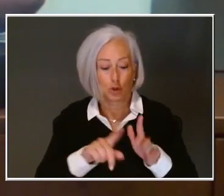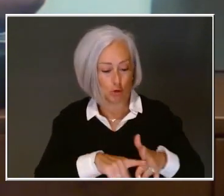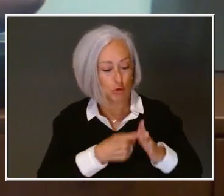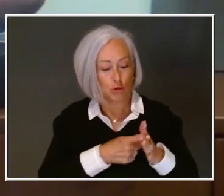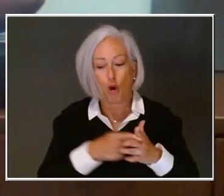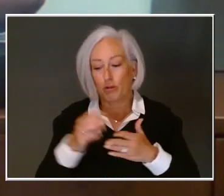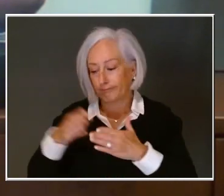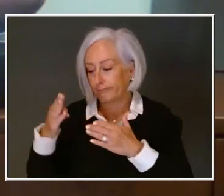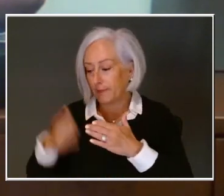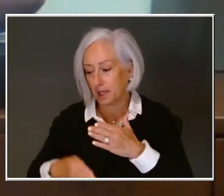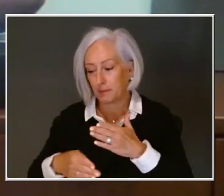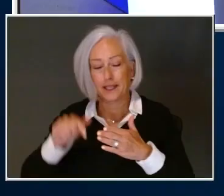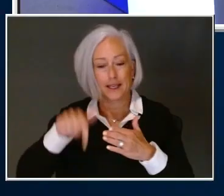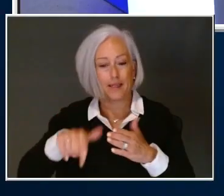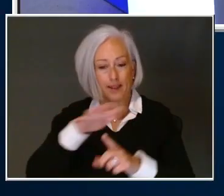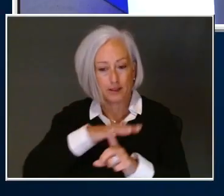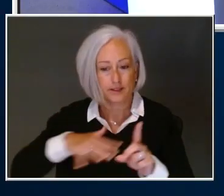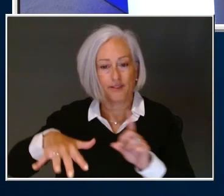this environment.